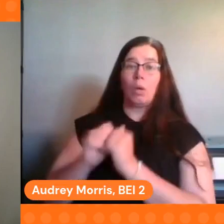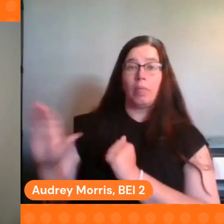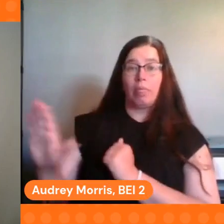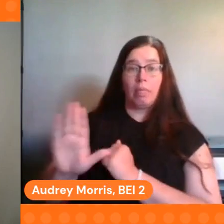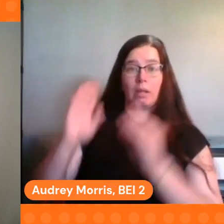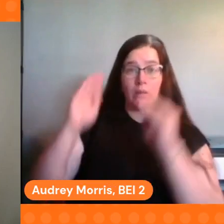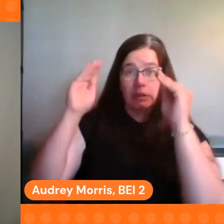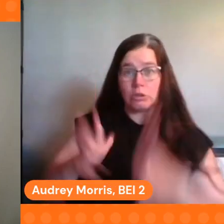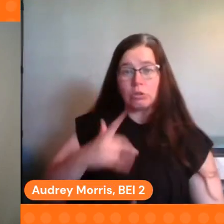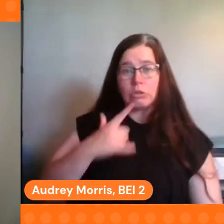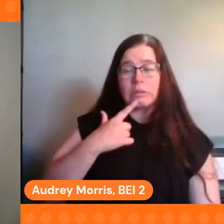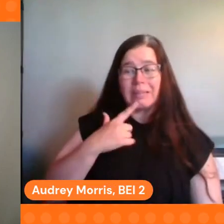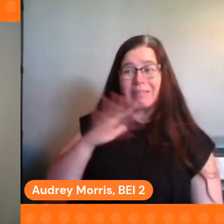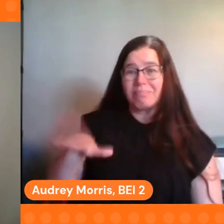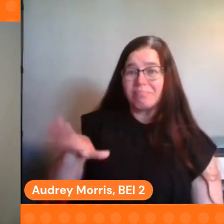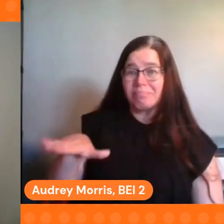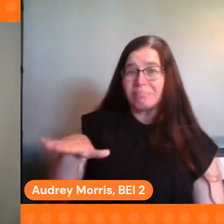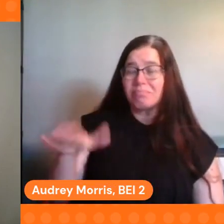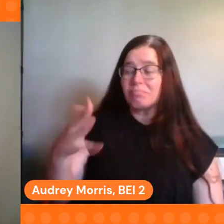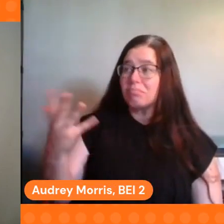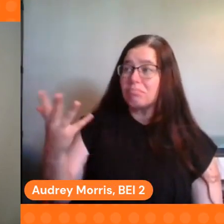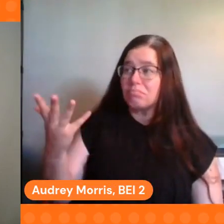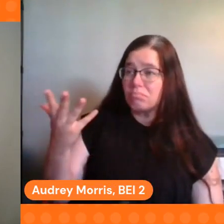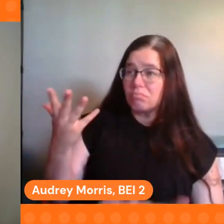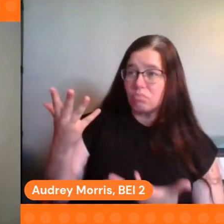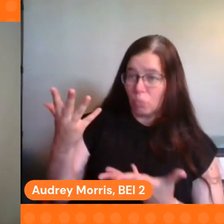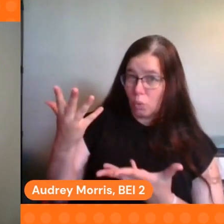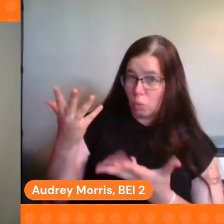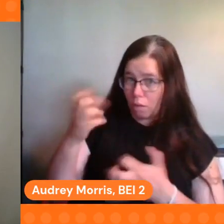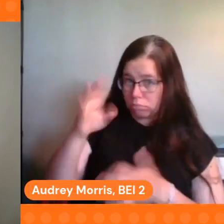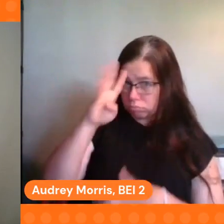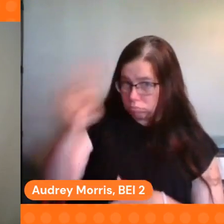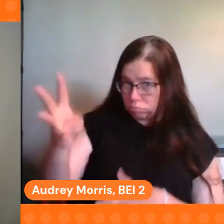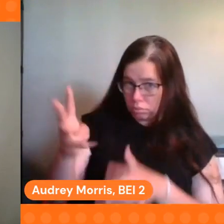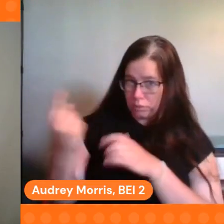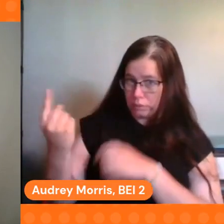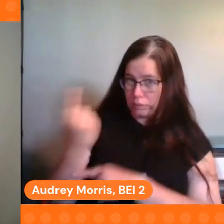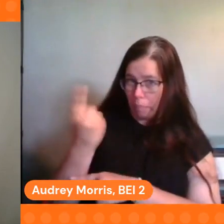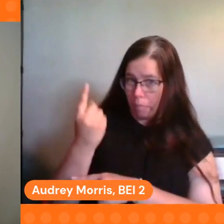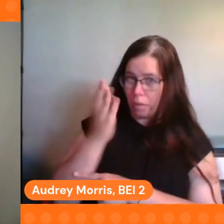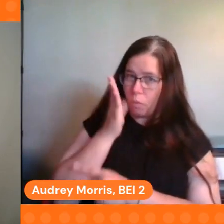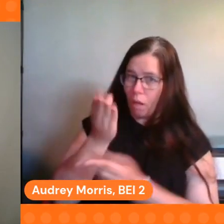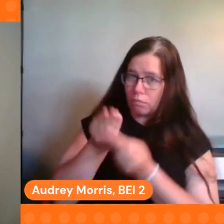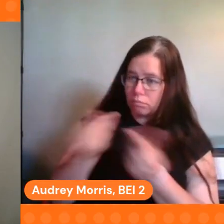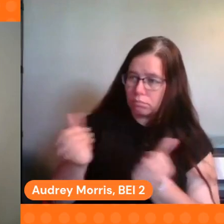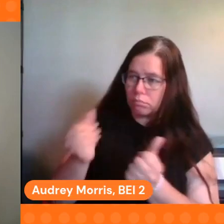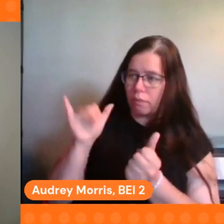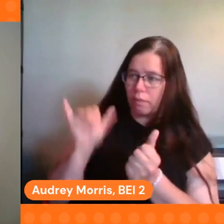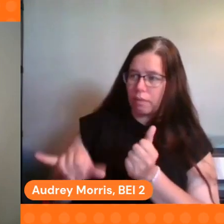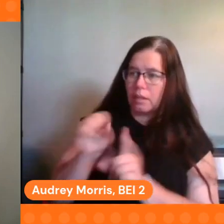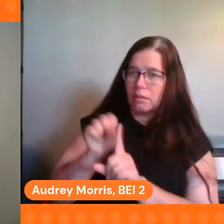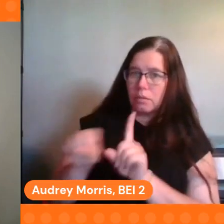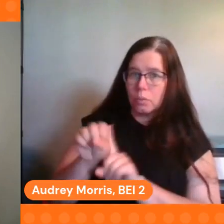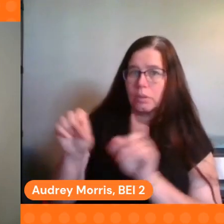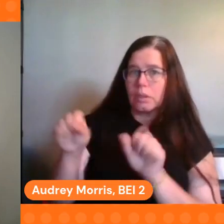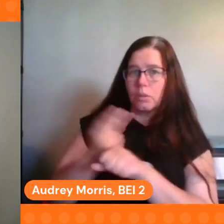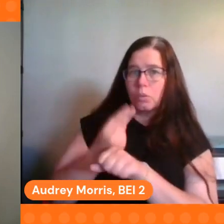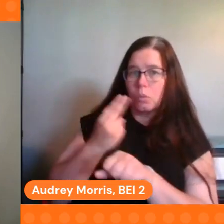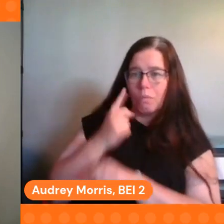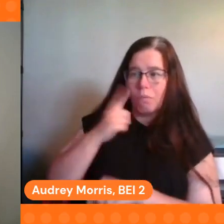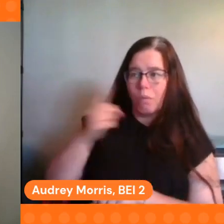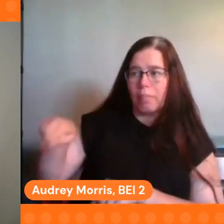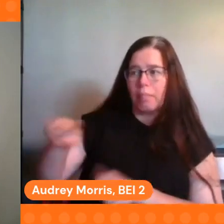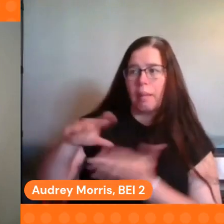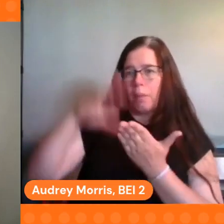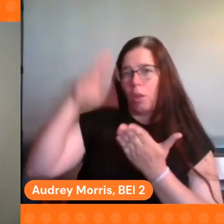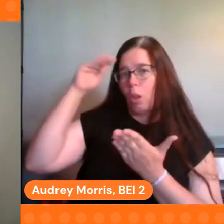like we talked with the teachers and we said like we should come up with something or a solution that we can actually use for them, a learning system